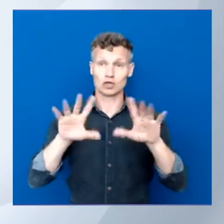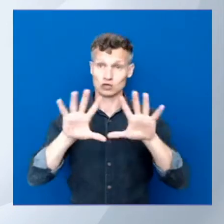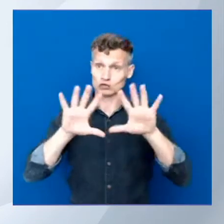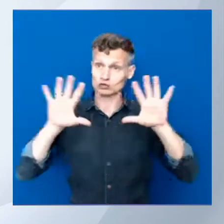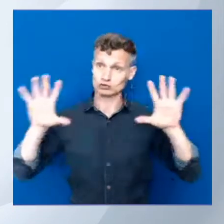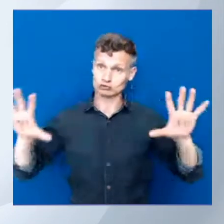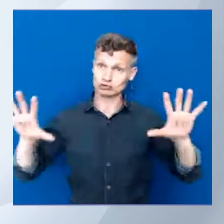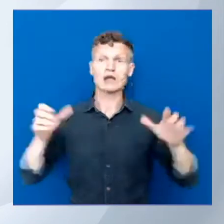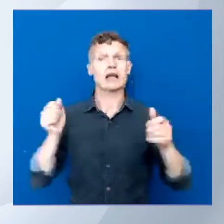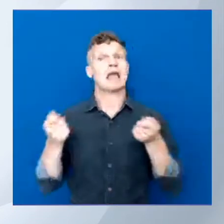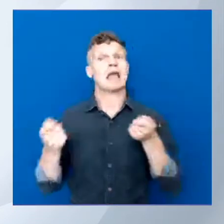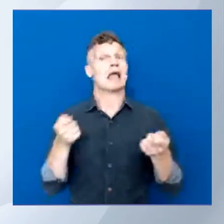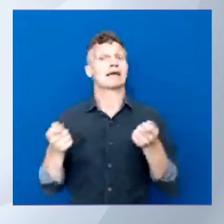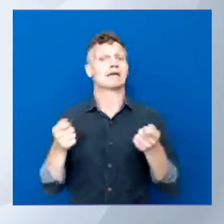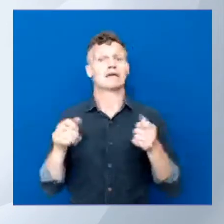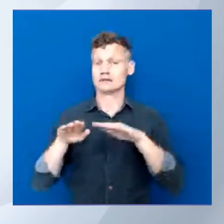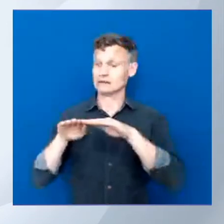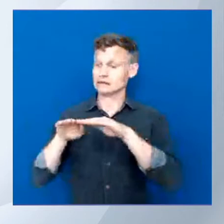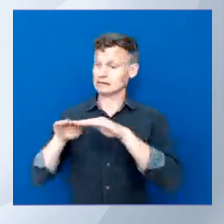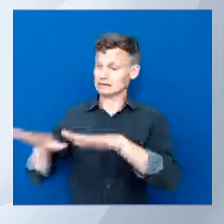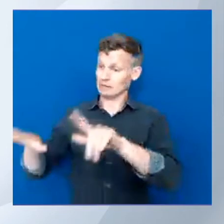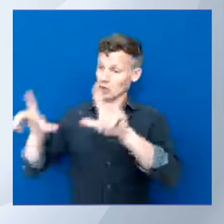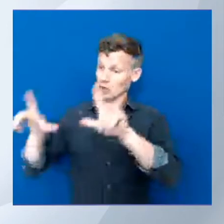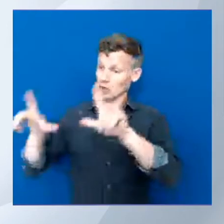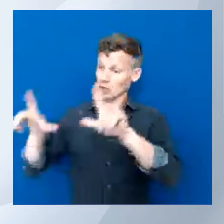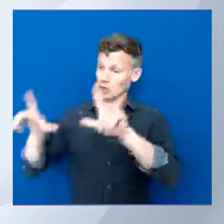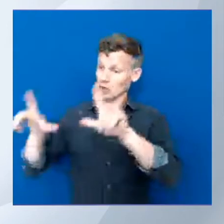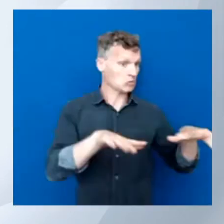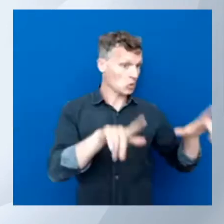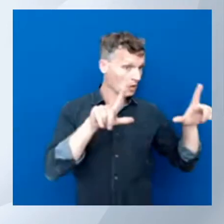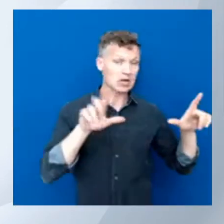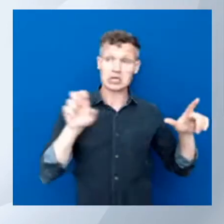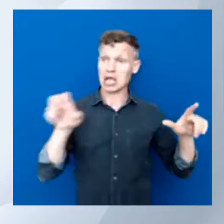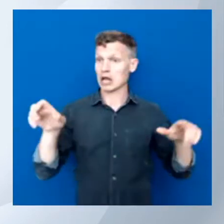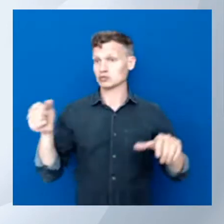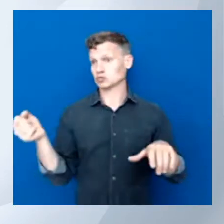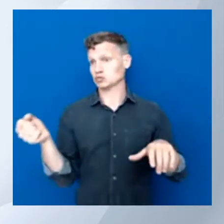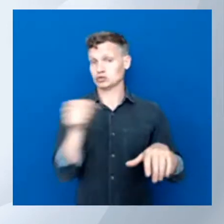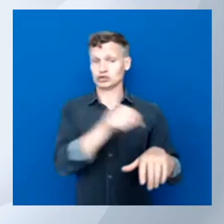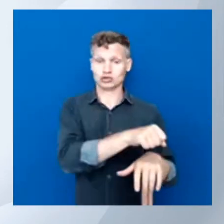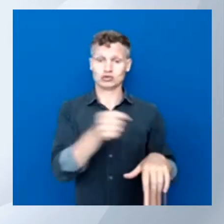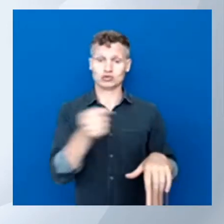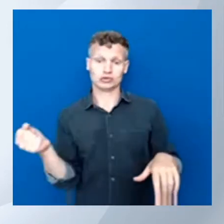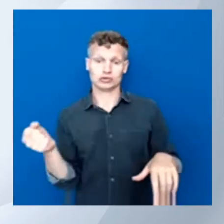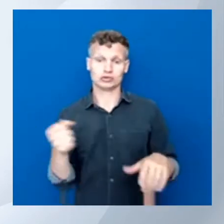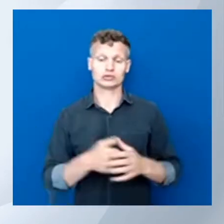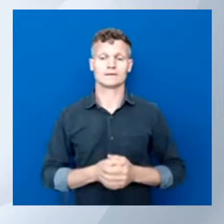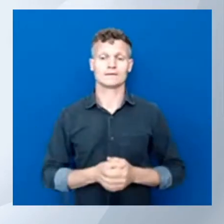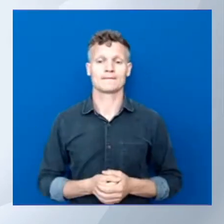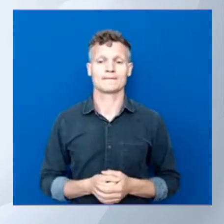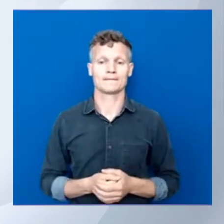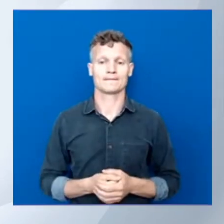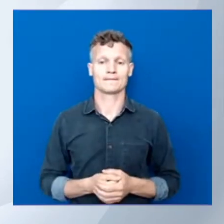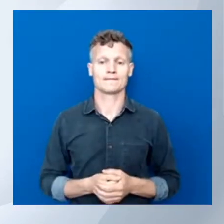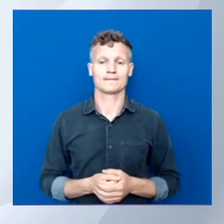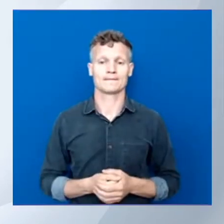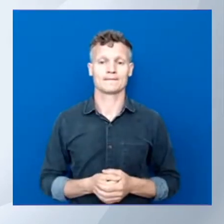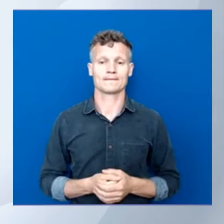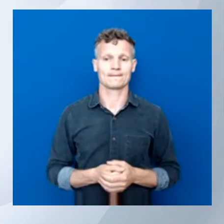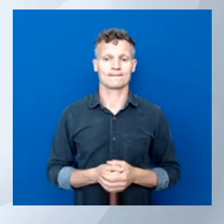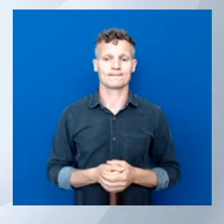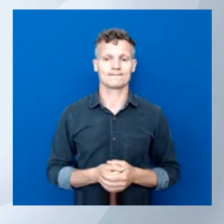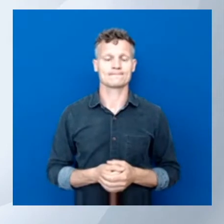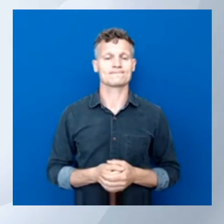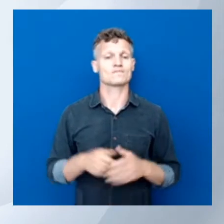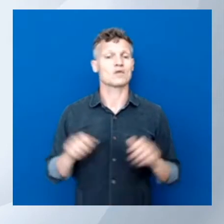switch between one or the other. Now, of course, there's sometimes a case where you may need data